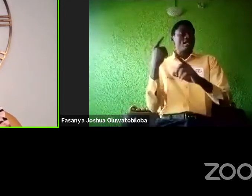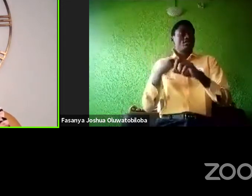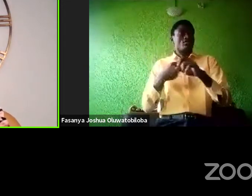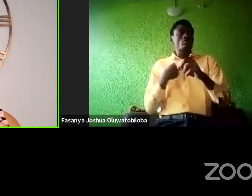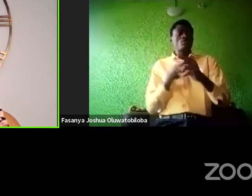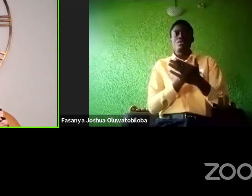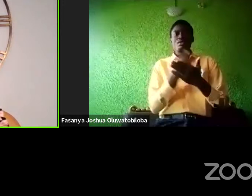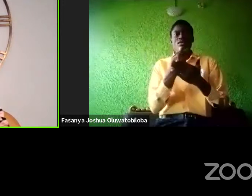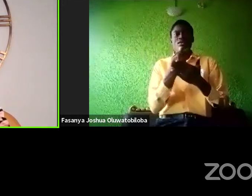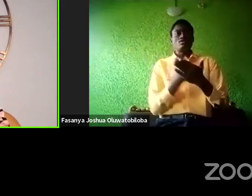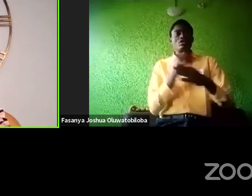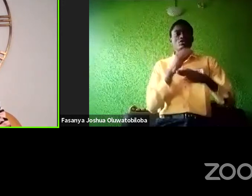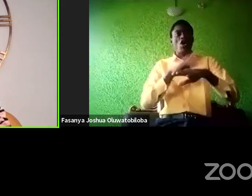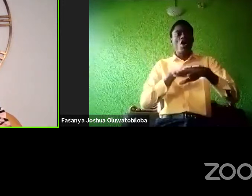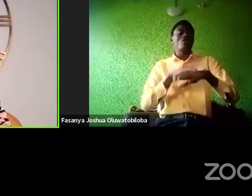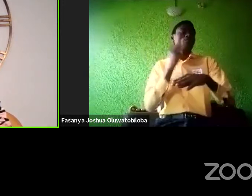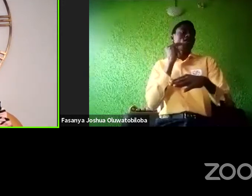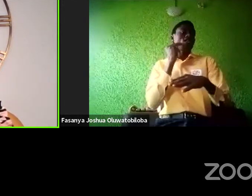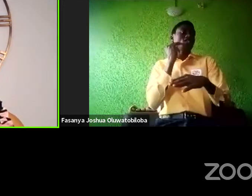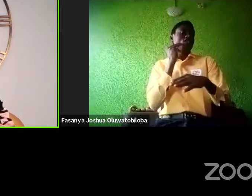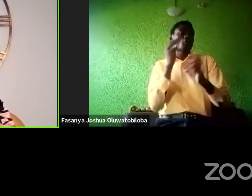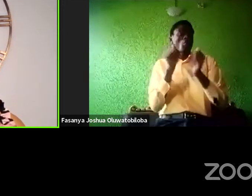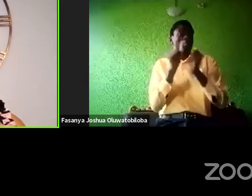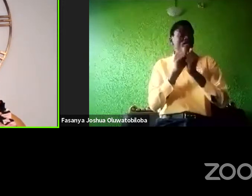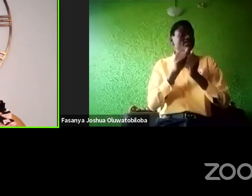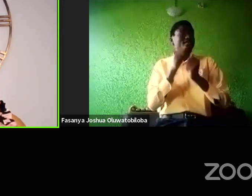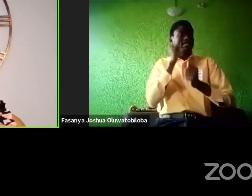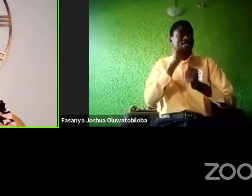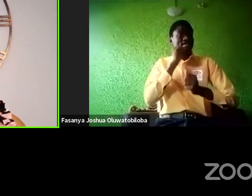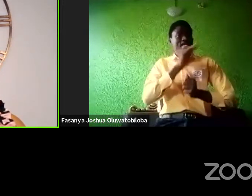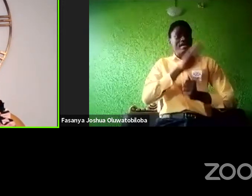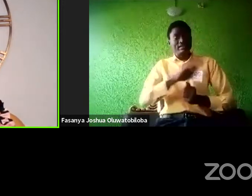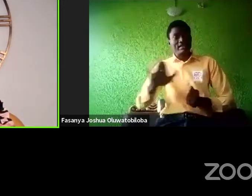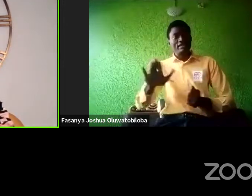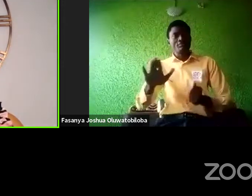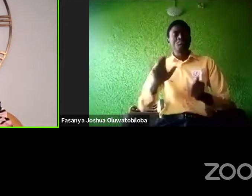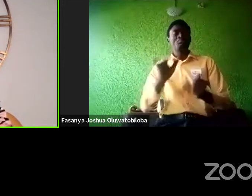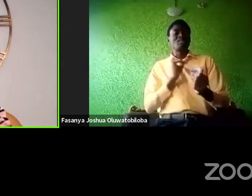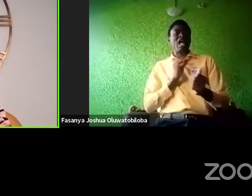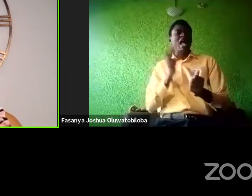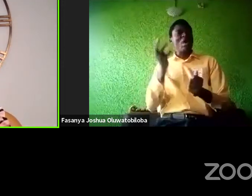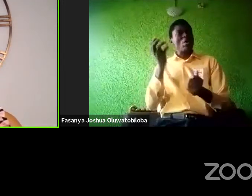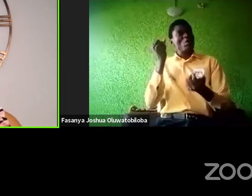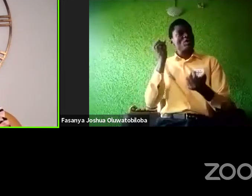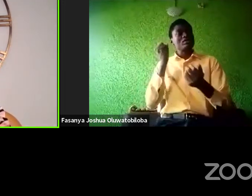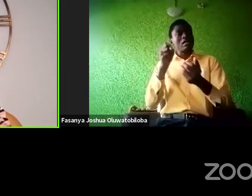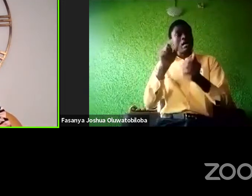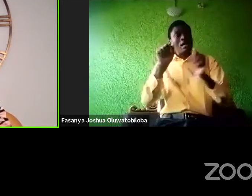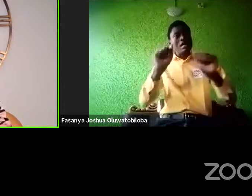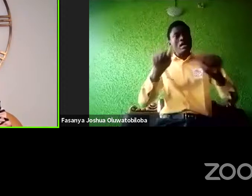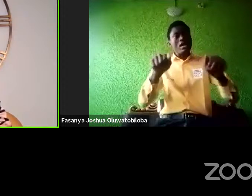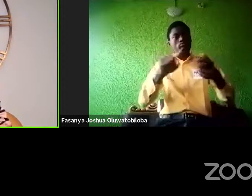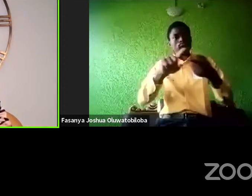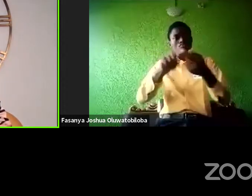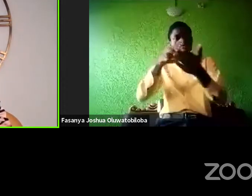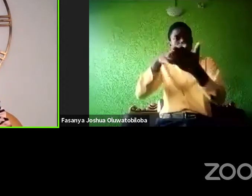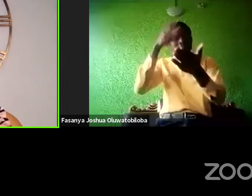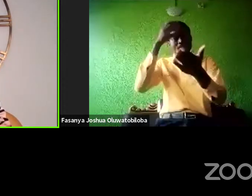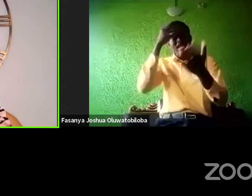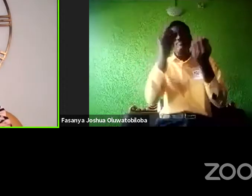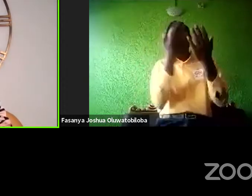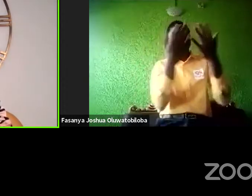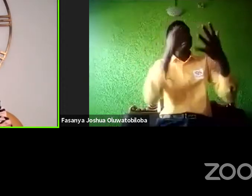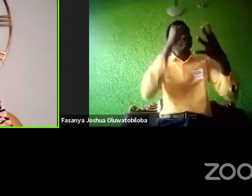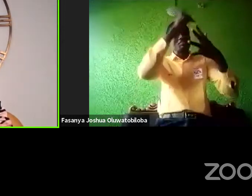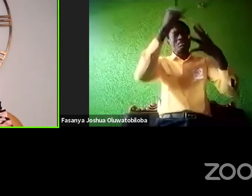menstruation and the girl child, and I learned a lot. I was able to learn so many things, reasons why you should not be